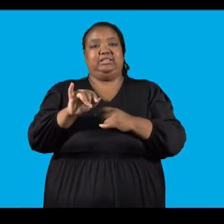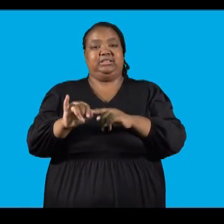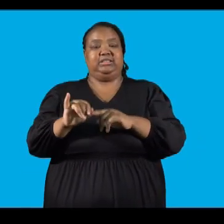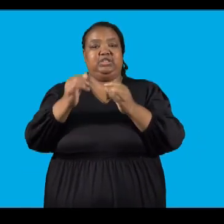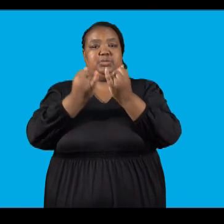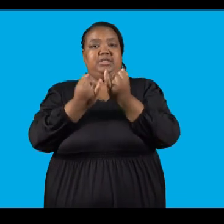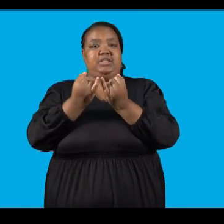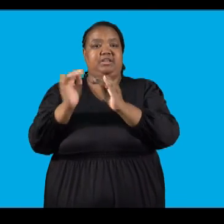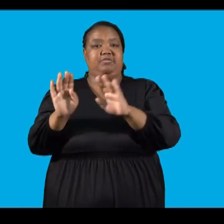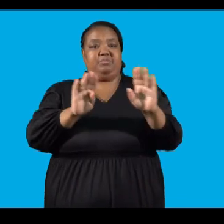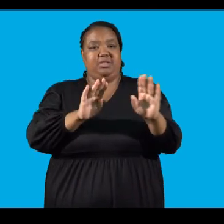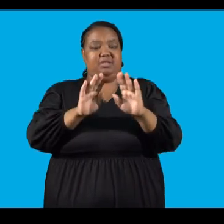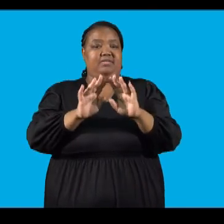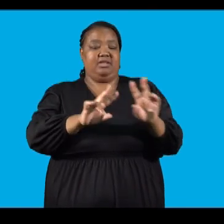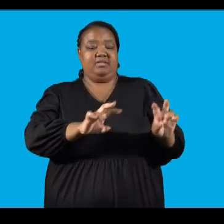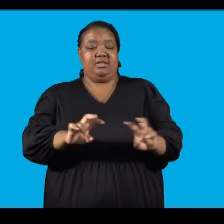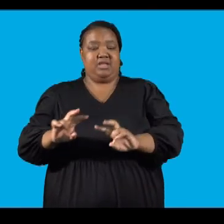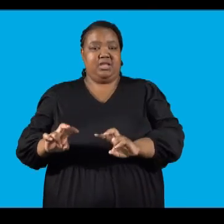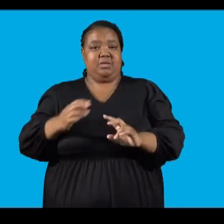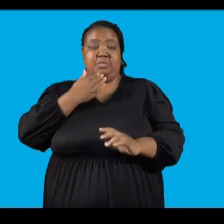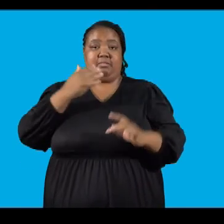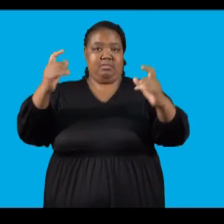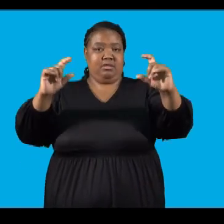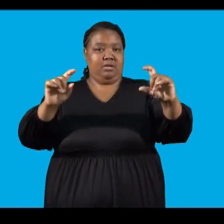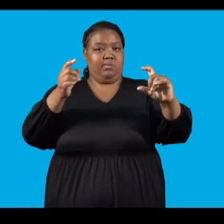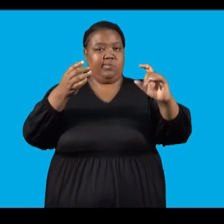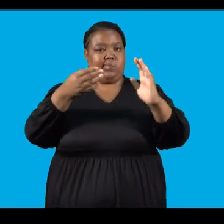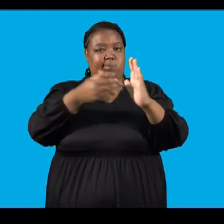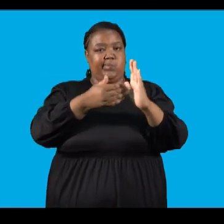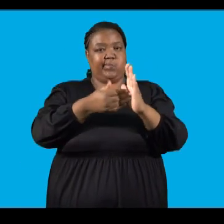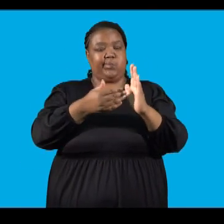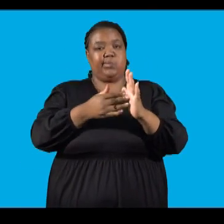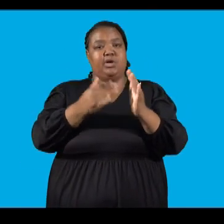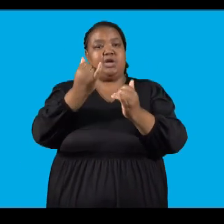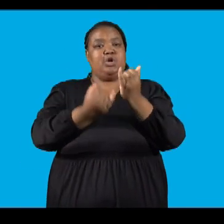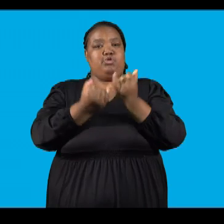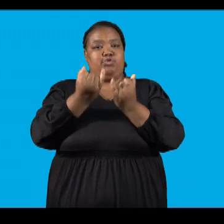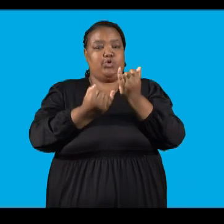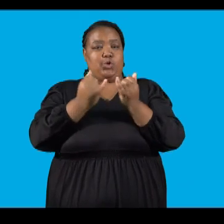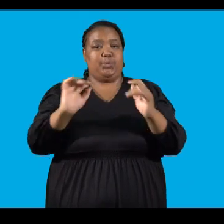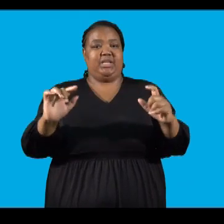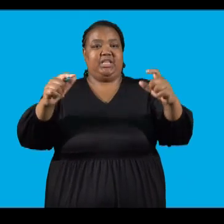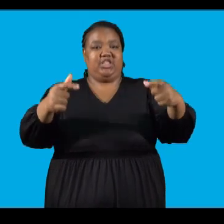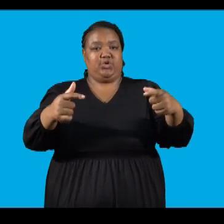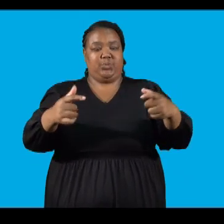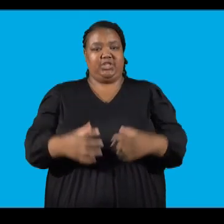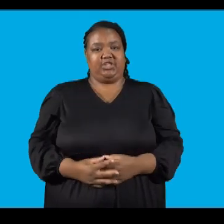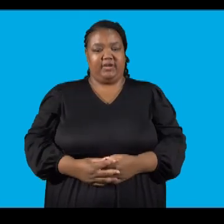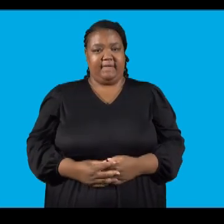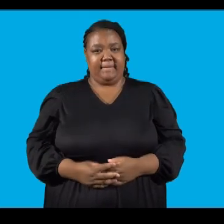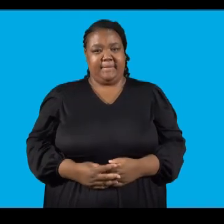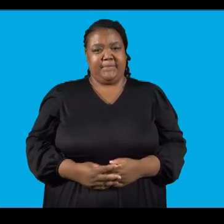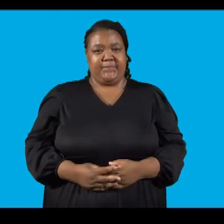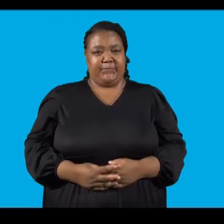anti-competitive behavior. So we get this institution from the extract, that is our Competition